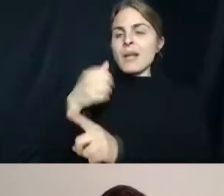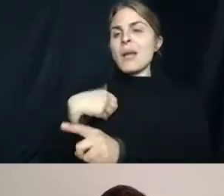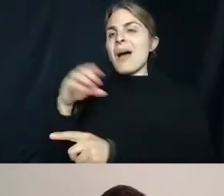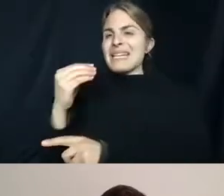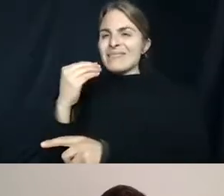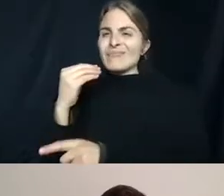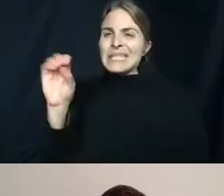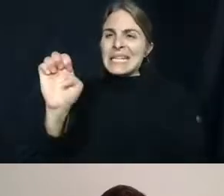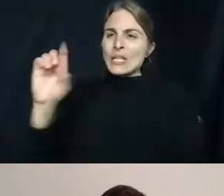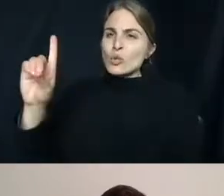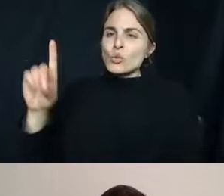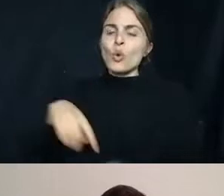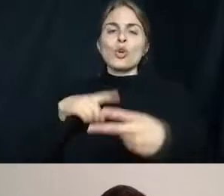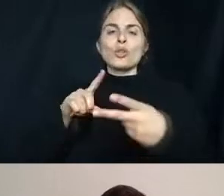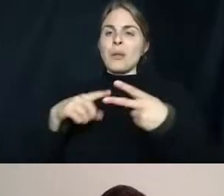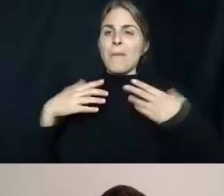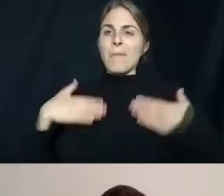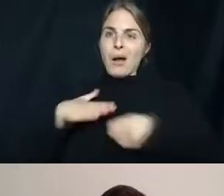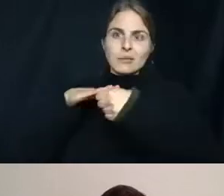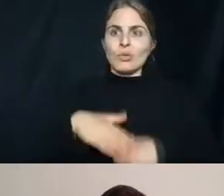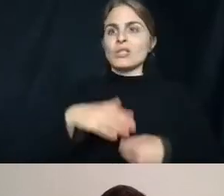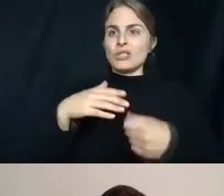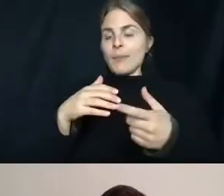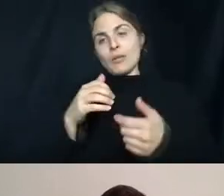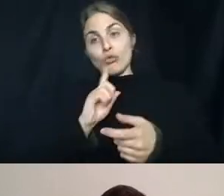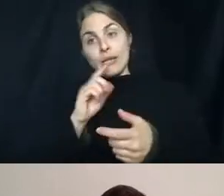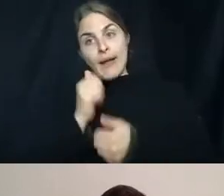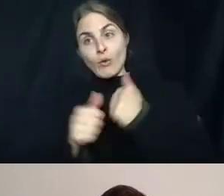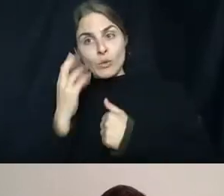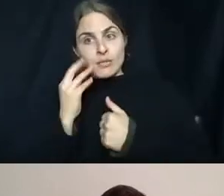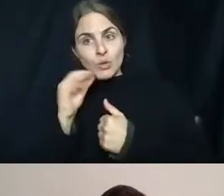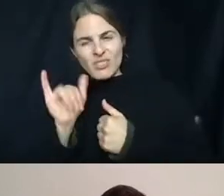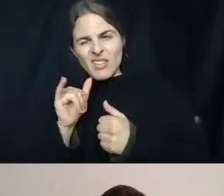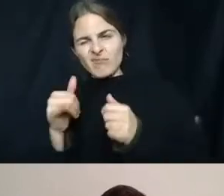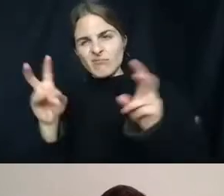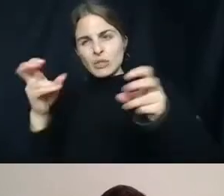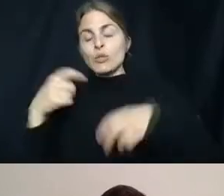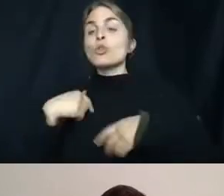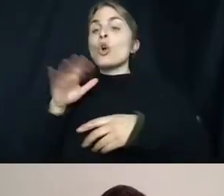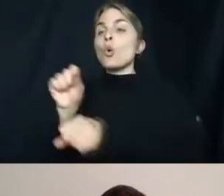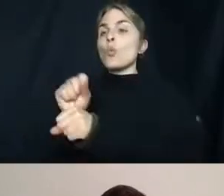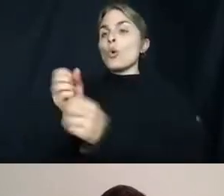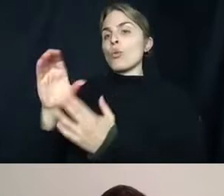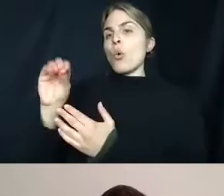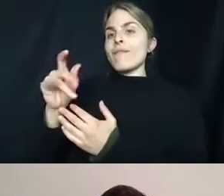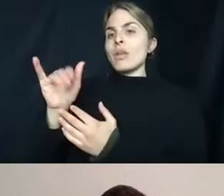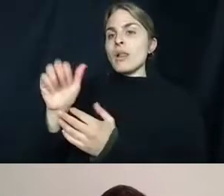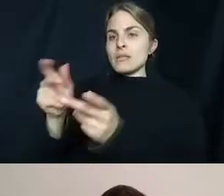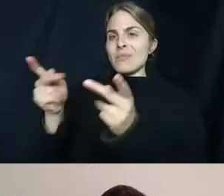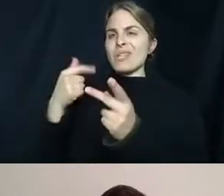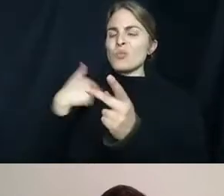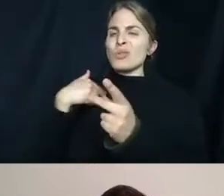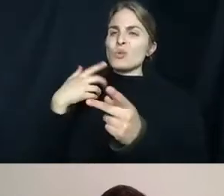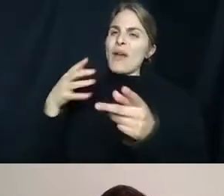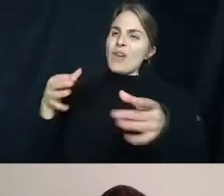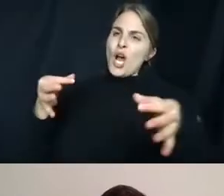body oppression, which is pretty much everyone, right? Through her work with Ophelia's Place, she endeavors to bring a justice lens into